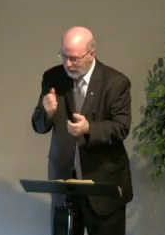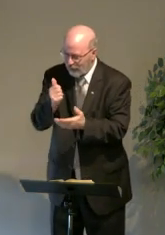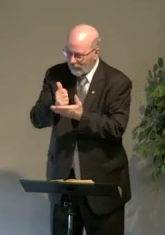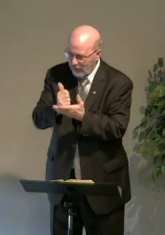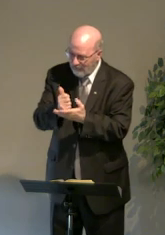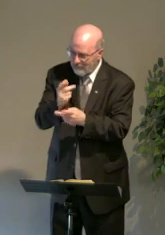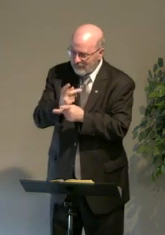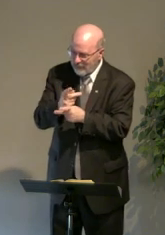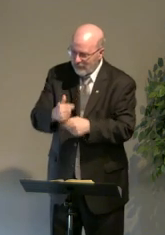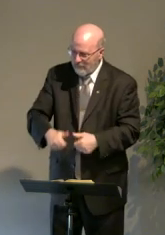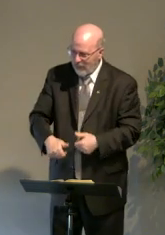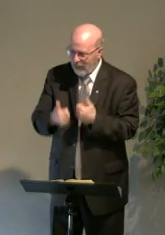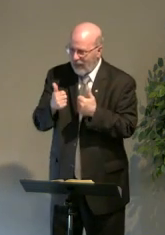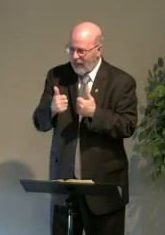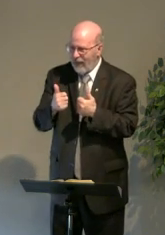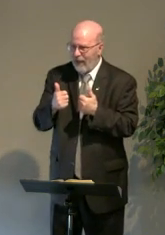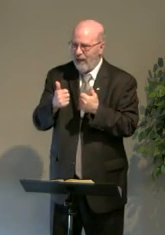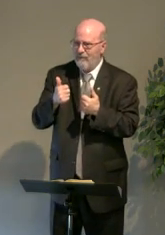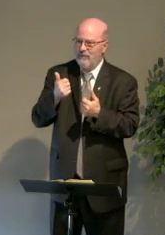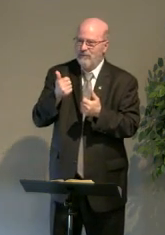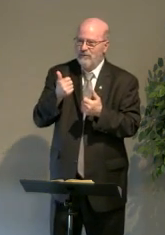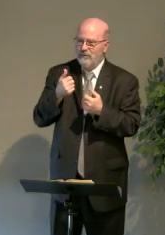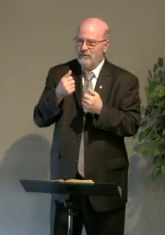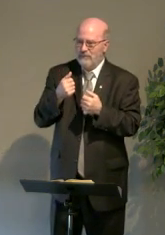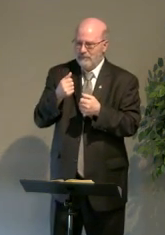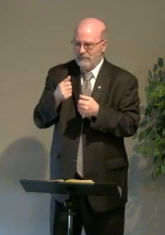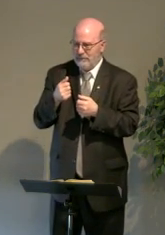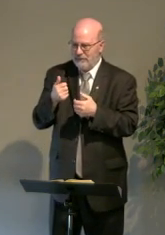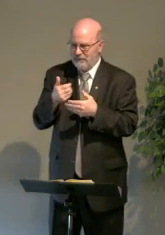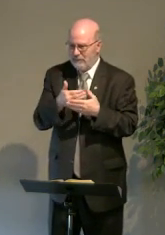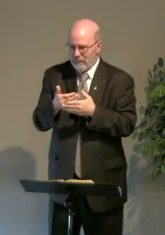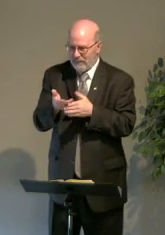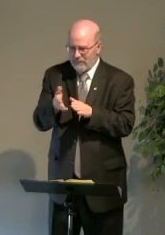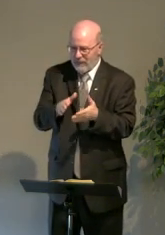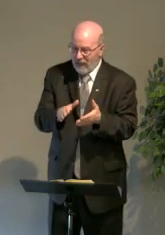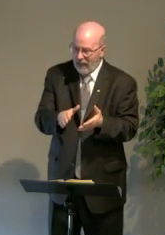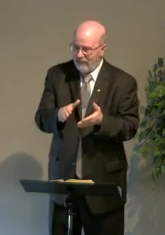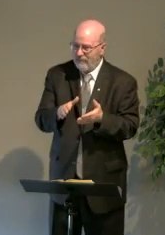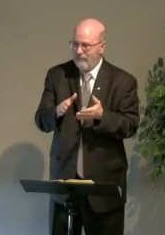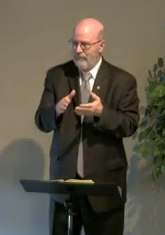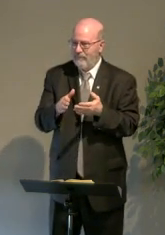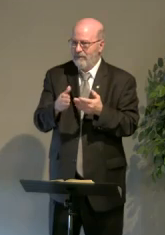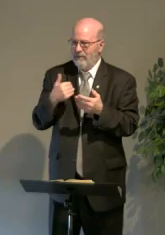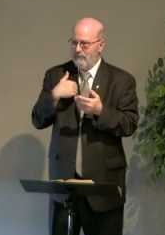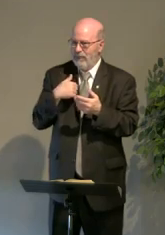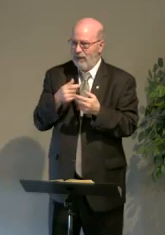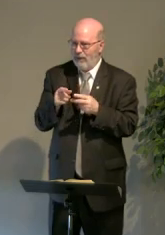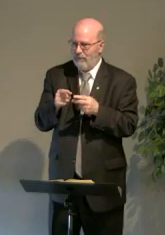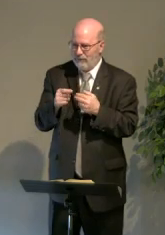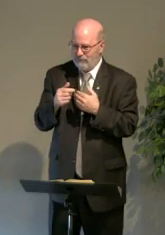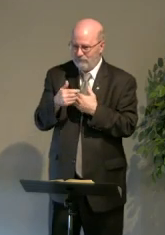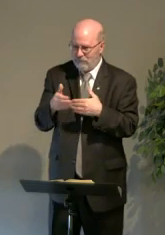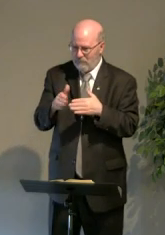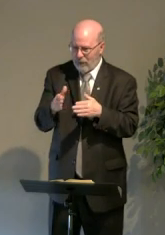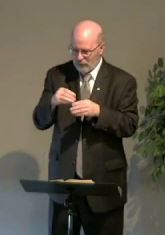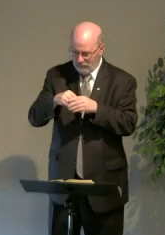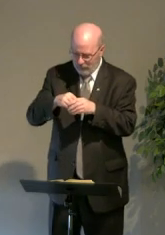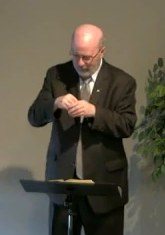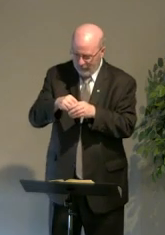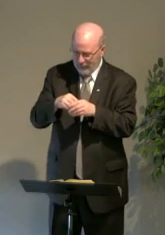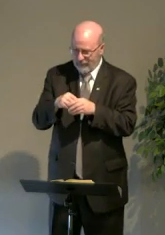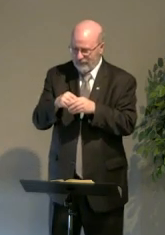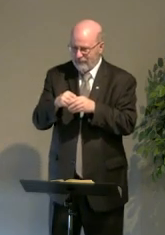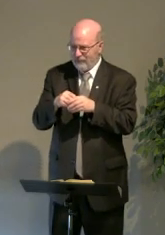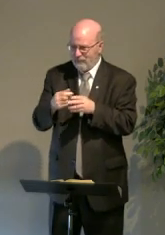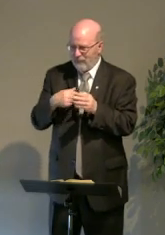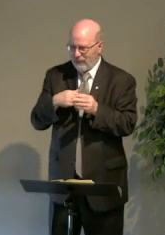as much as you tried and your parents tried, a little creature ended up dying, and, you know, you had a little shoebox that you crafted into a coffin. You